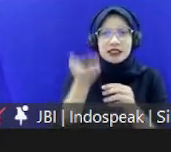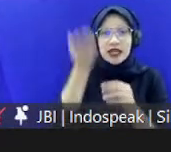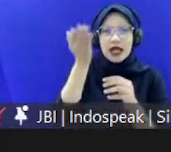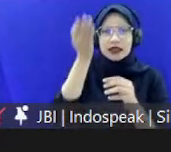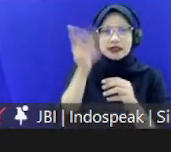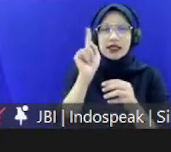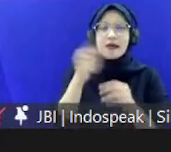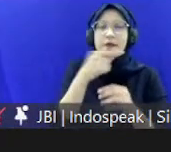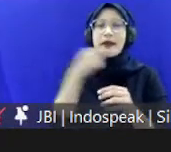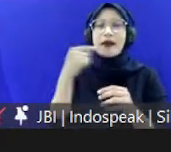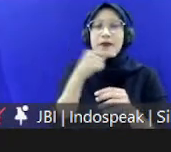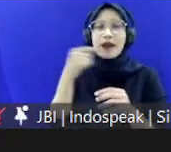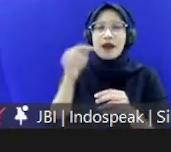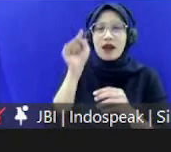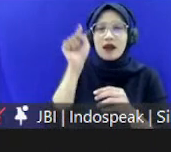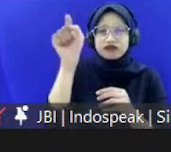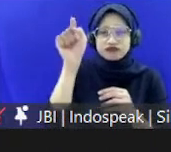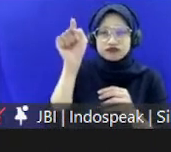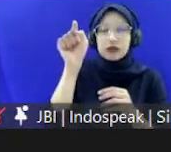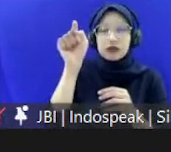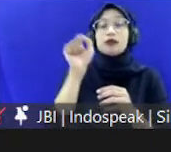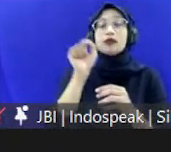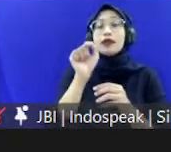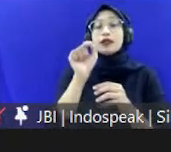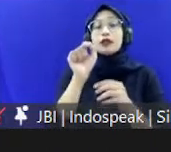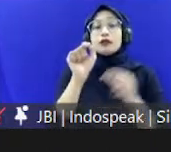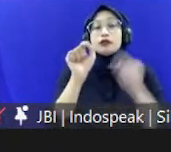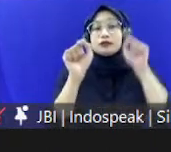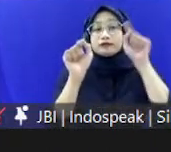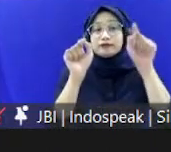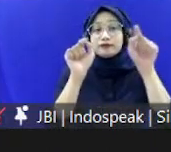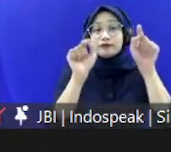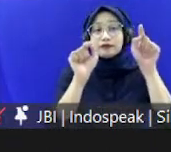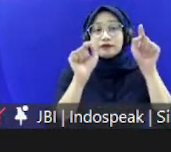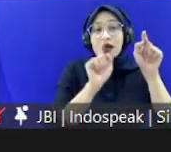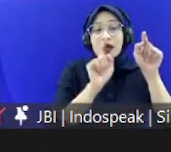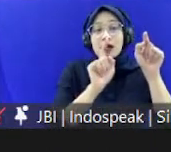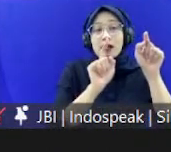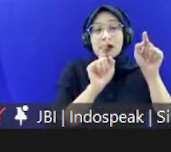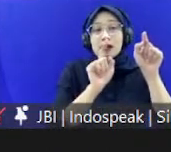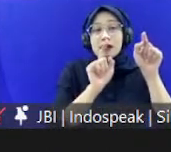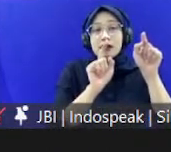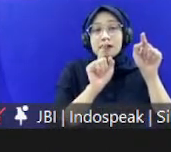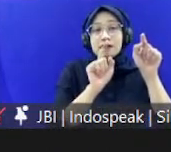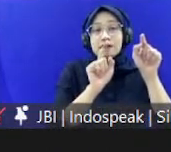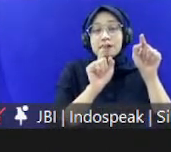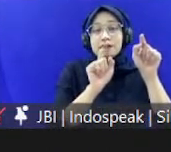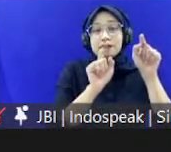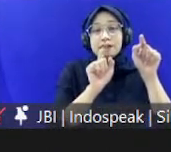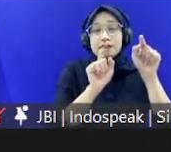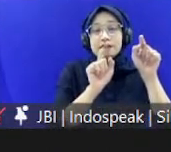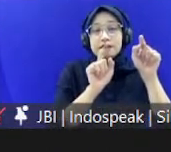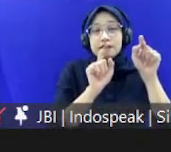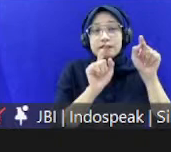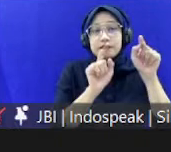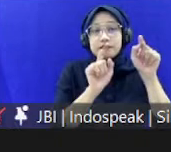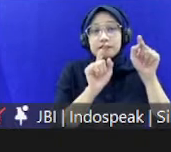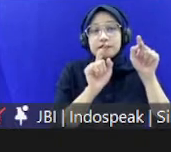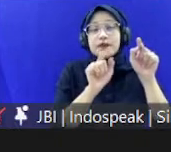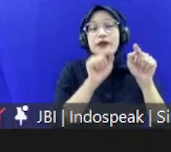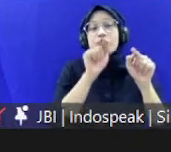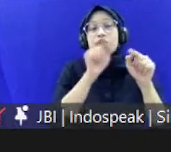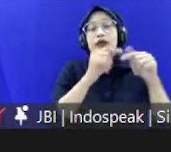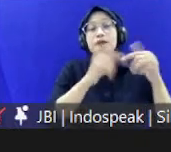your screens, but the two red dotted lines here are the limits